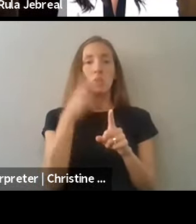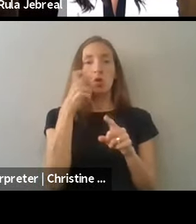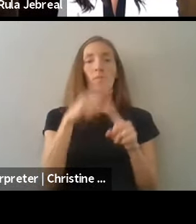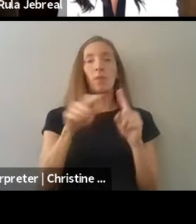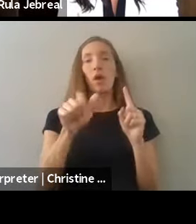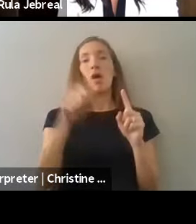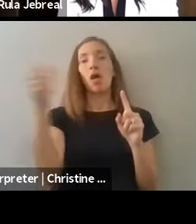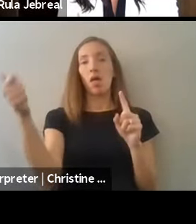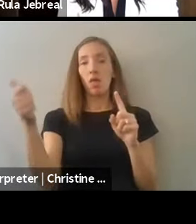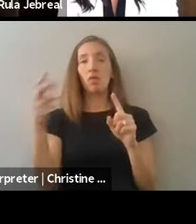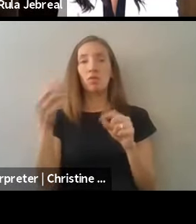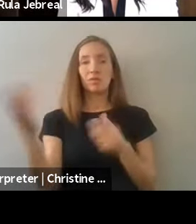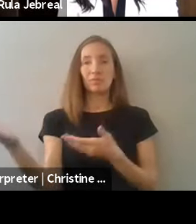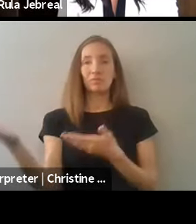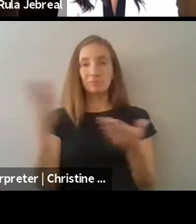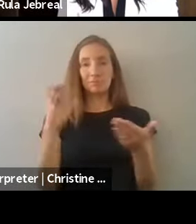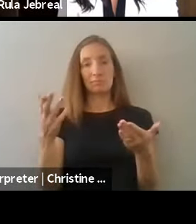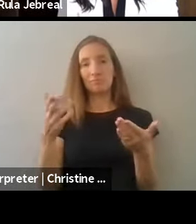table.